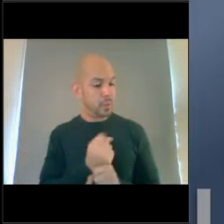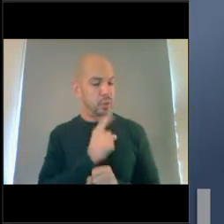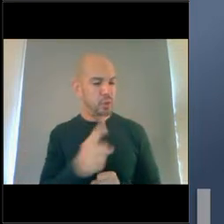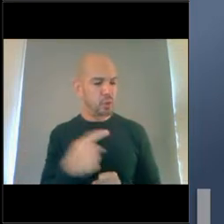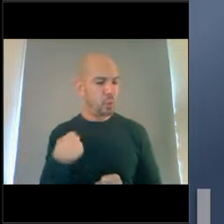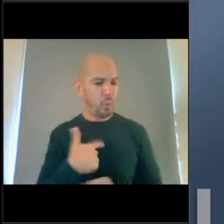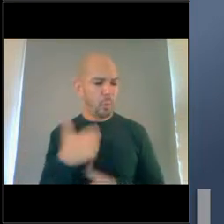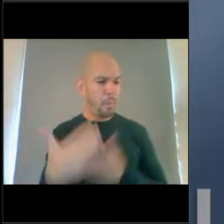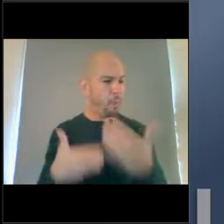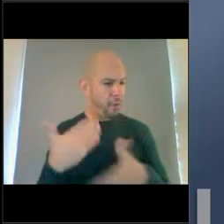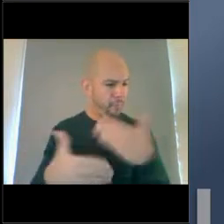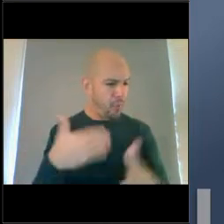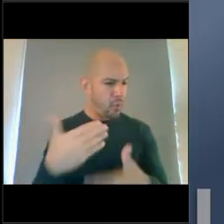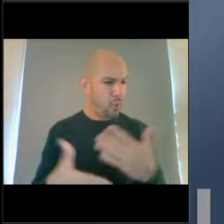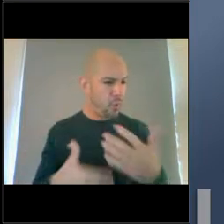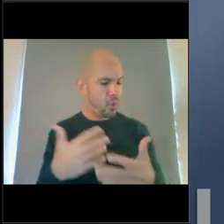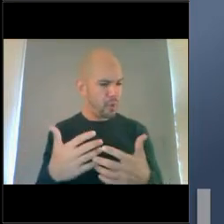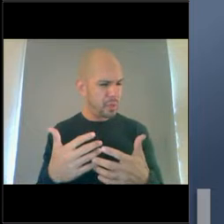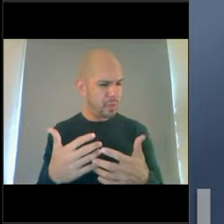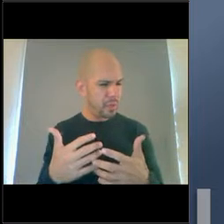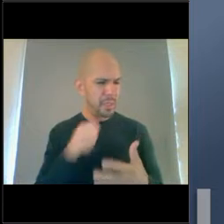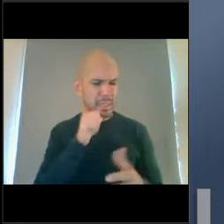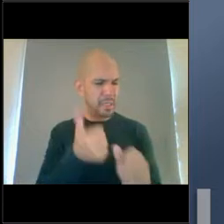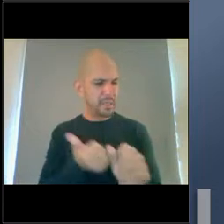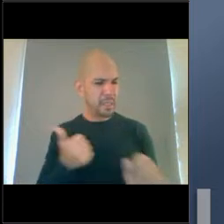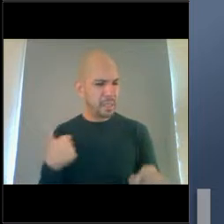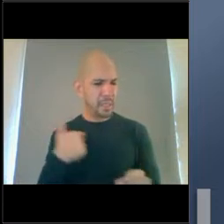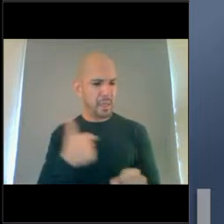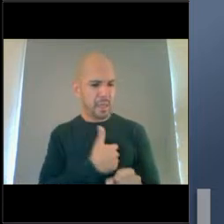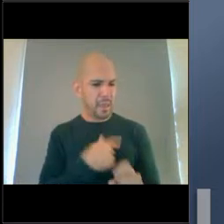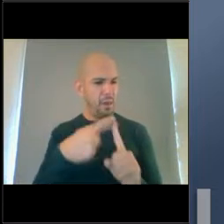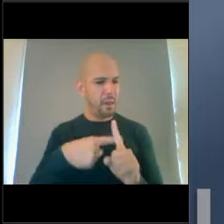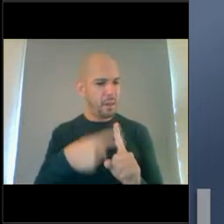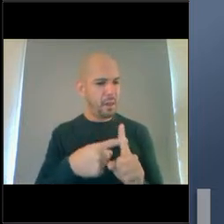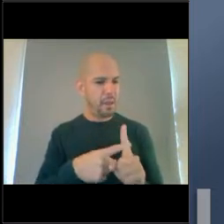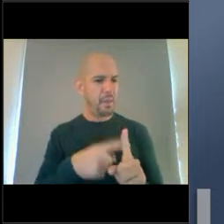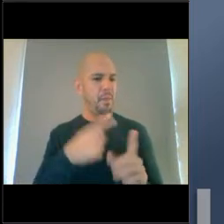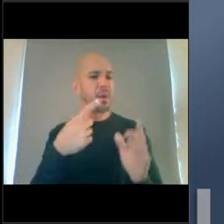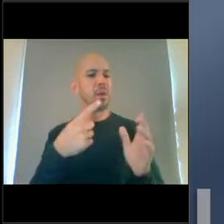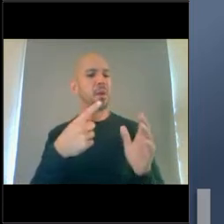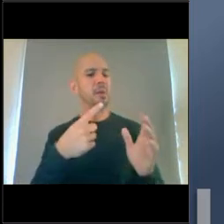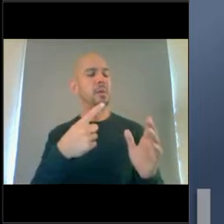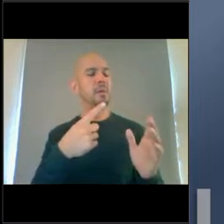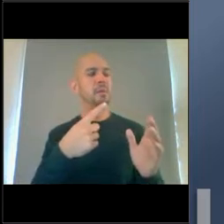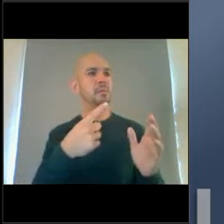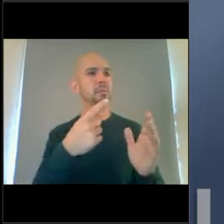moving overlaying our climate mandates with our transportation planning and programs